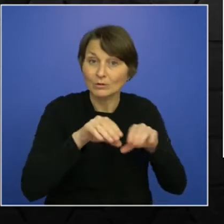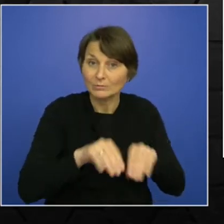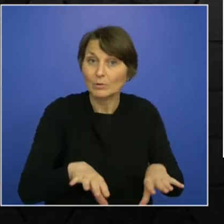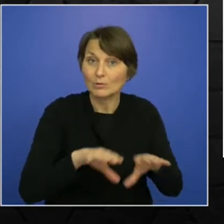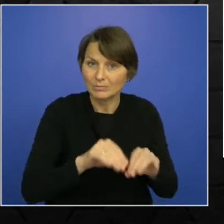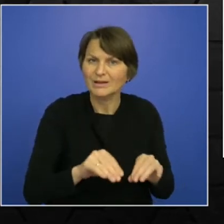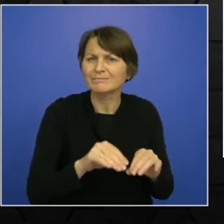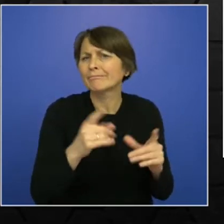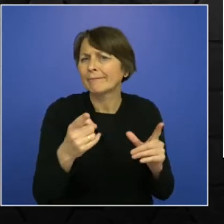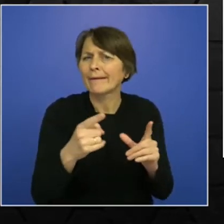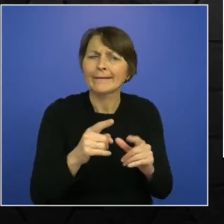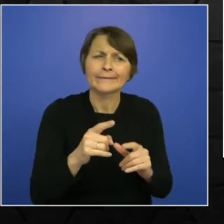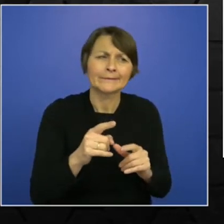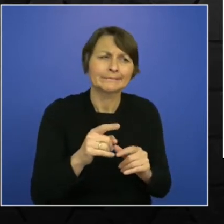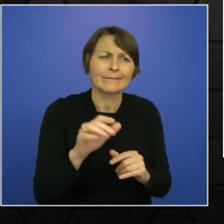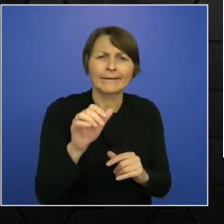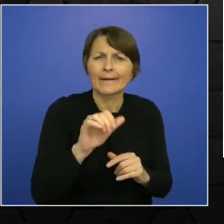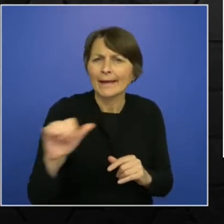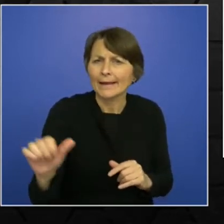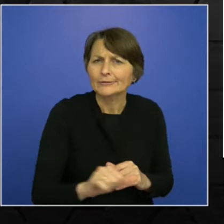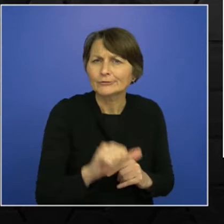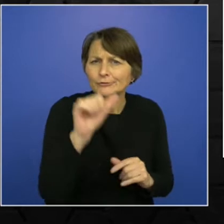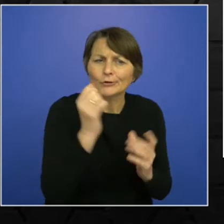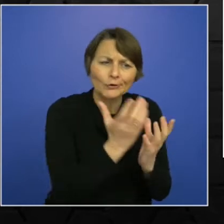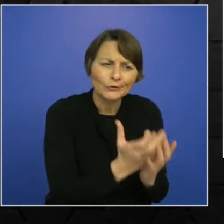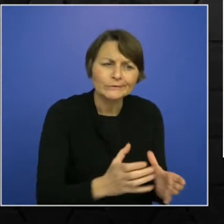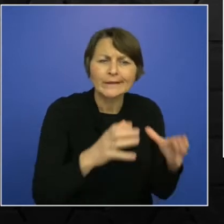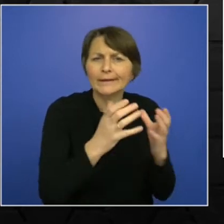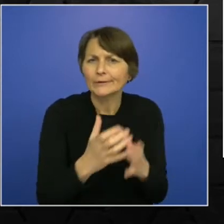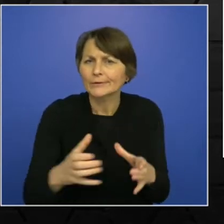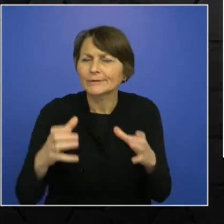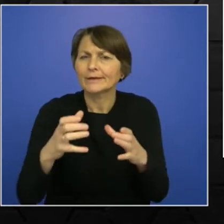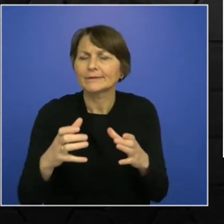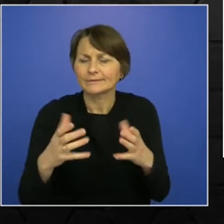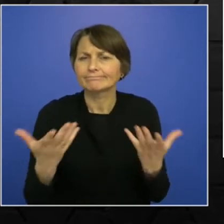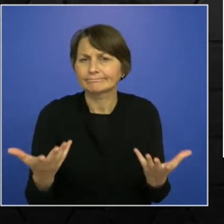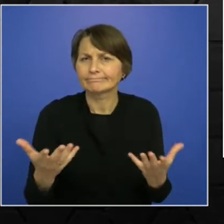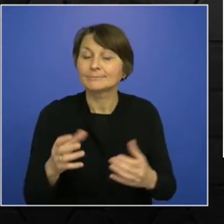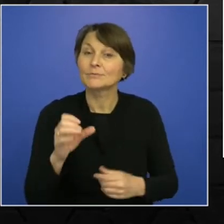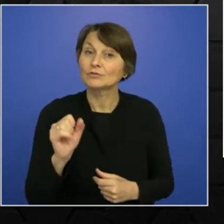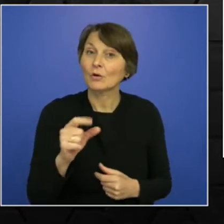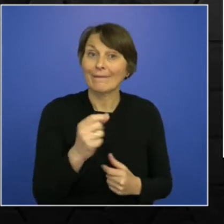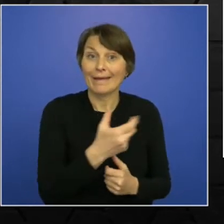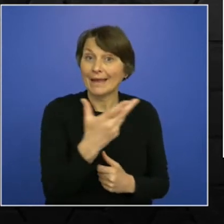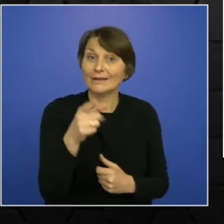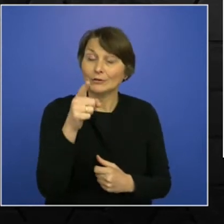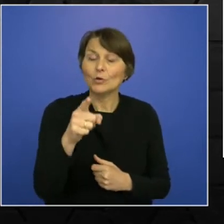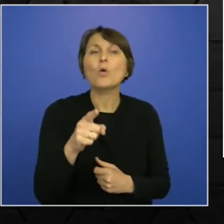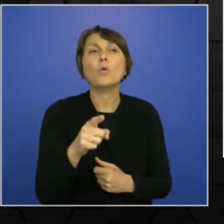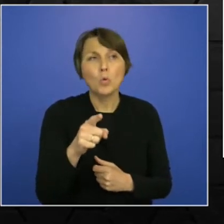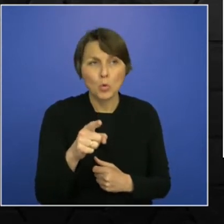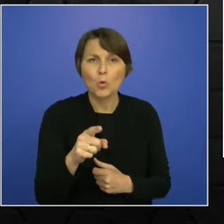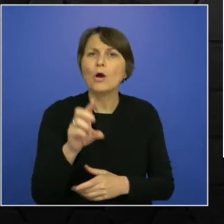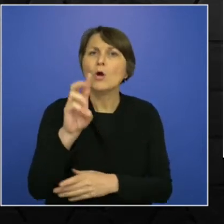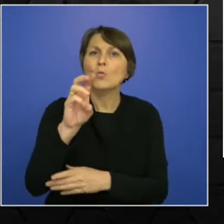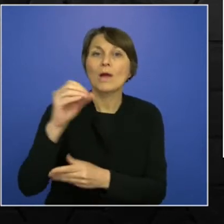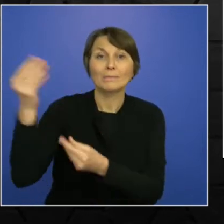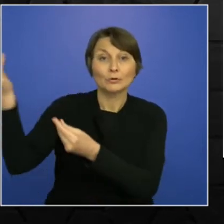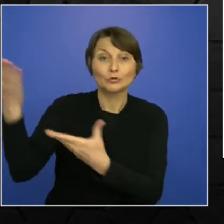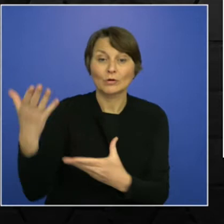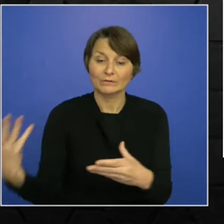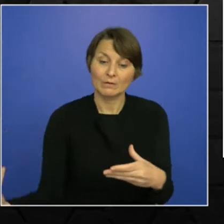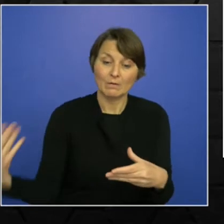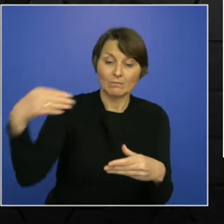or somewhere, and then ready to use it, right? So you can embed any web service into your Spark ML models, And